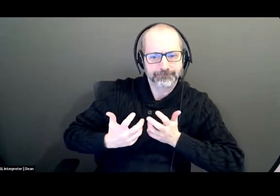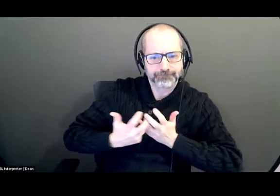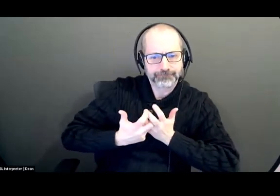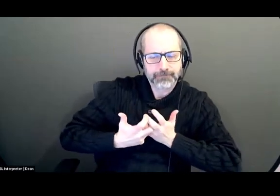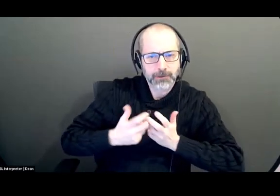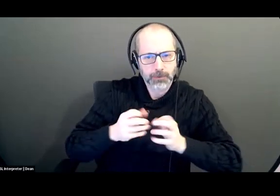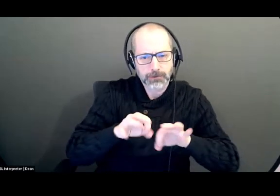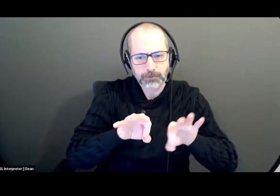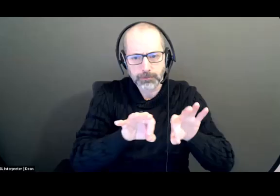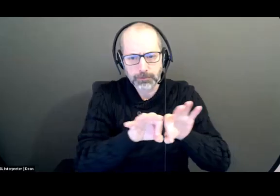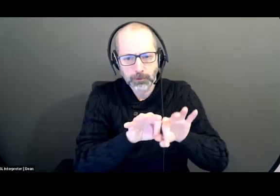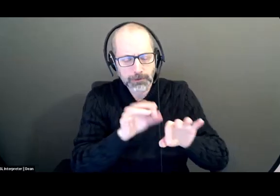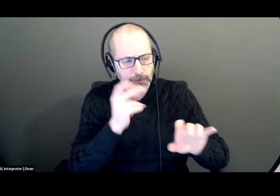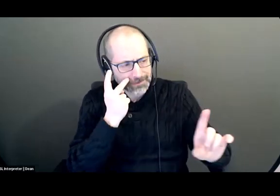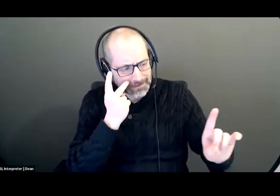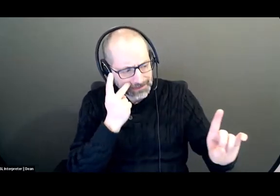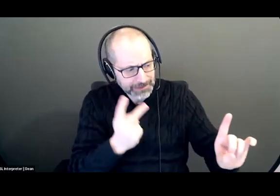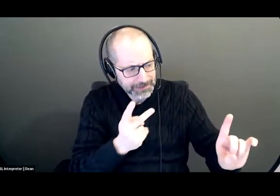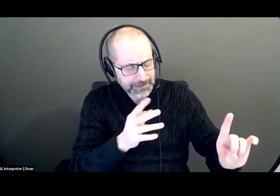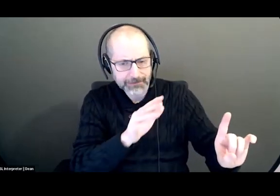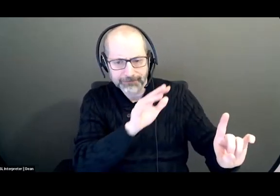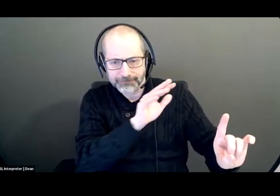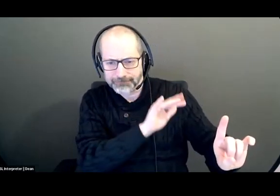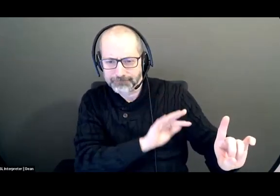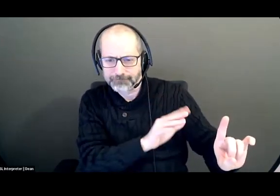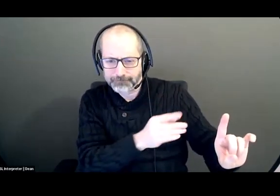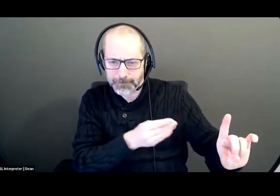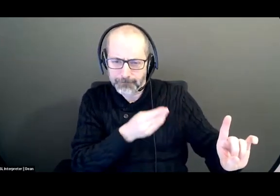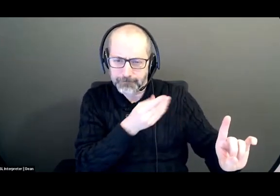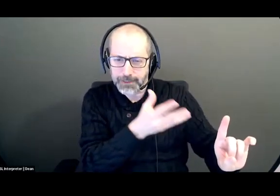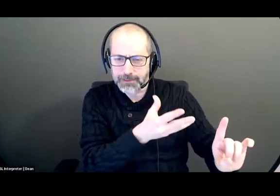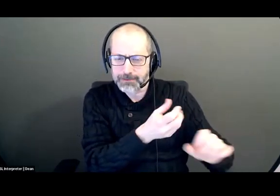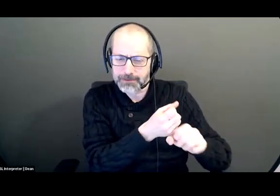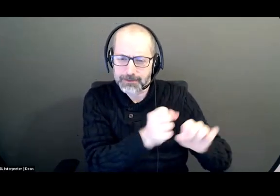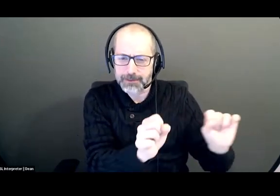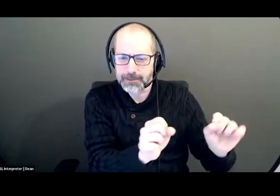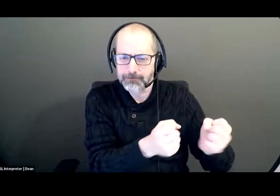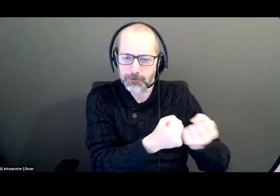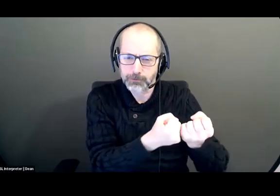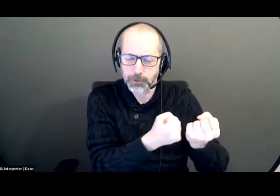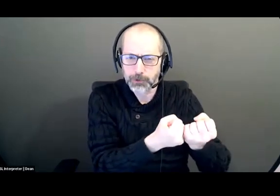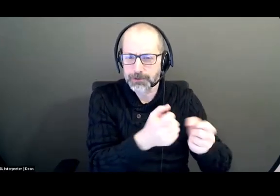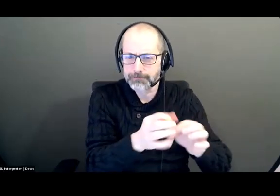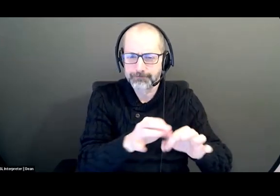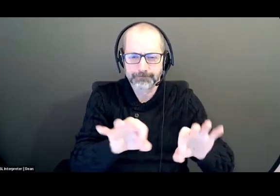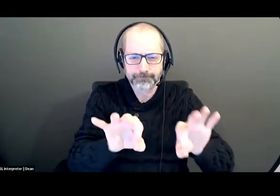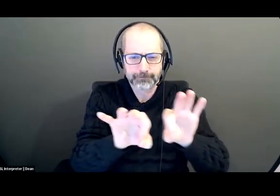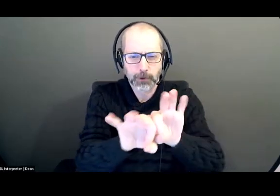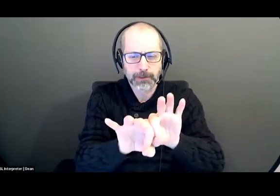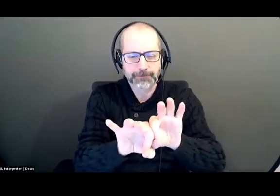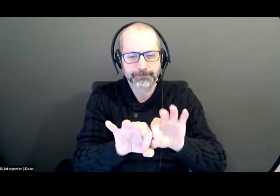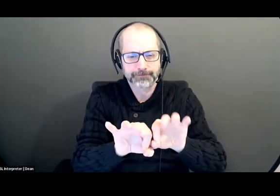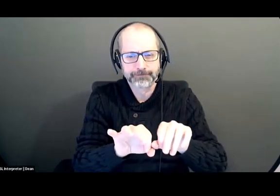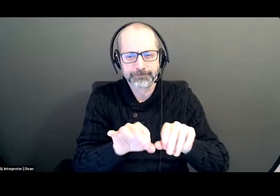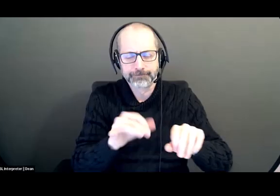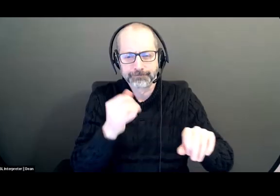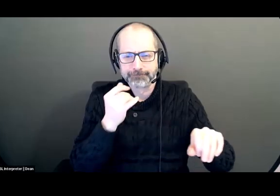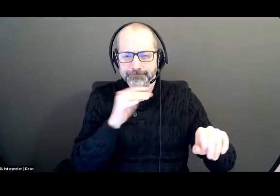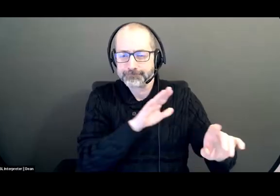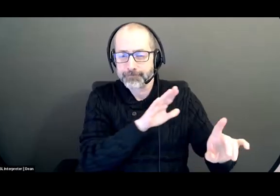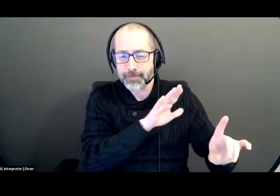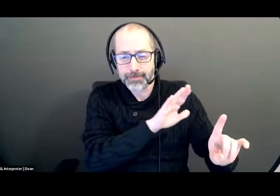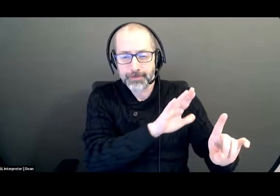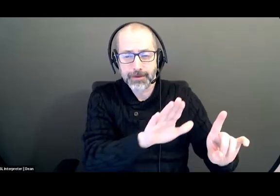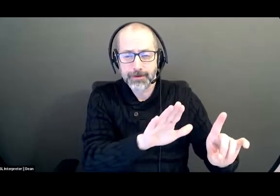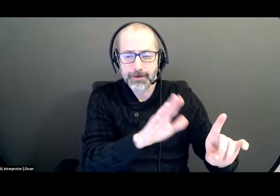and I'm sure the good of people you work with for your vulnerability of sharing with us today. And I think it's going